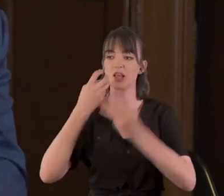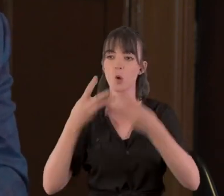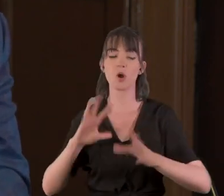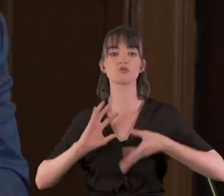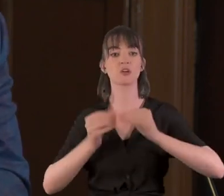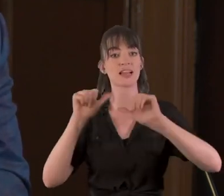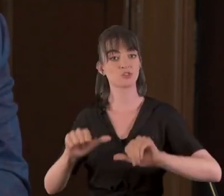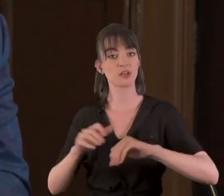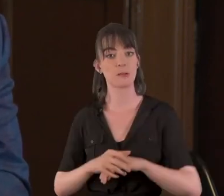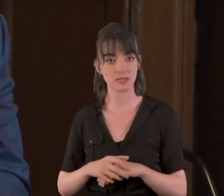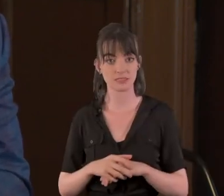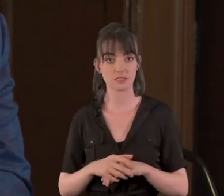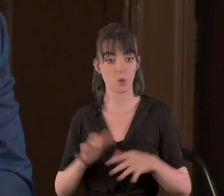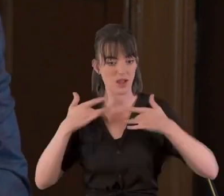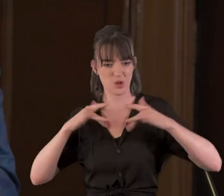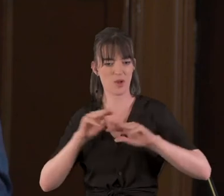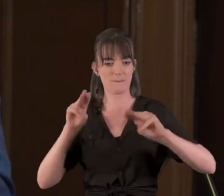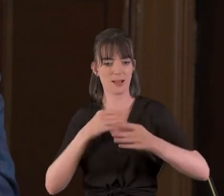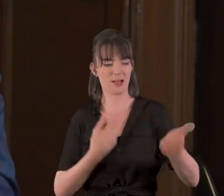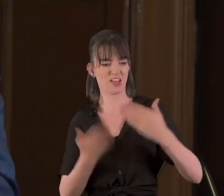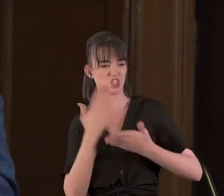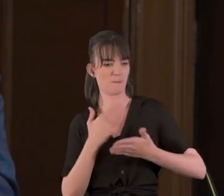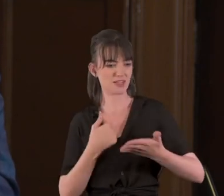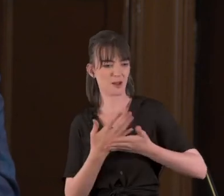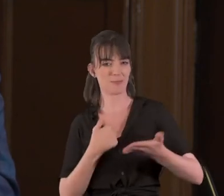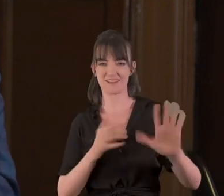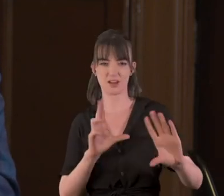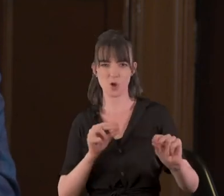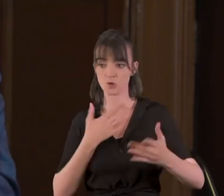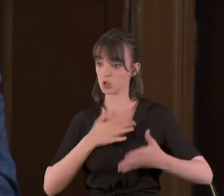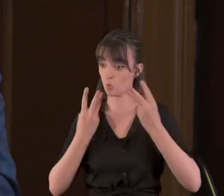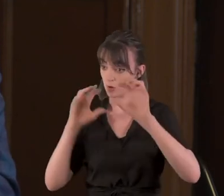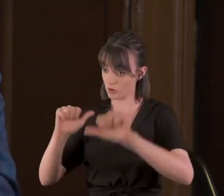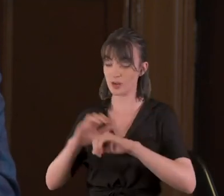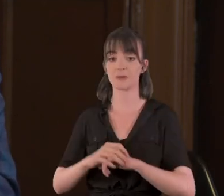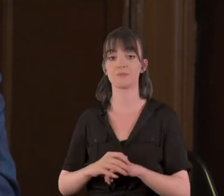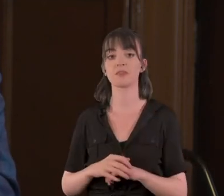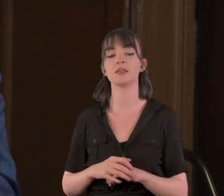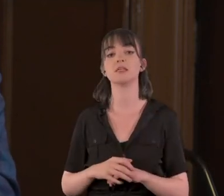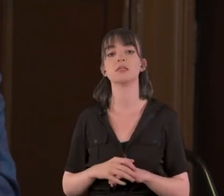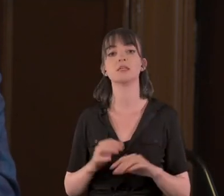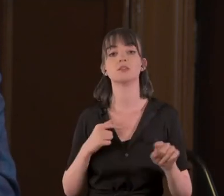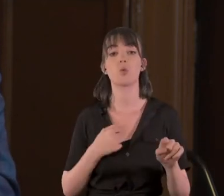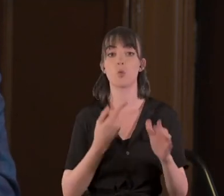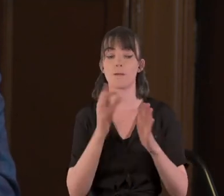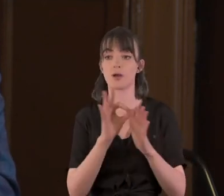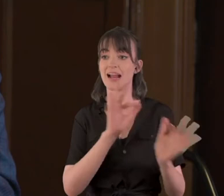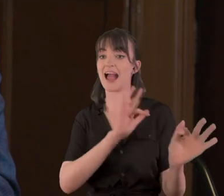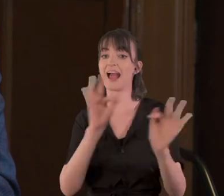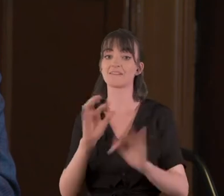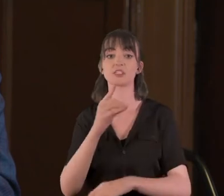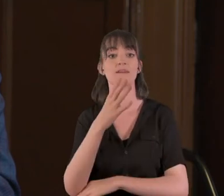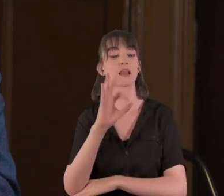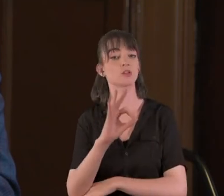they didn't particularly want people there stopping them. And, oh, Marie, I mean, a very obvious point. After Lloyd George offers this